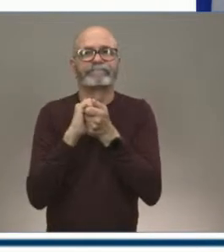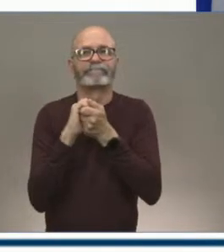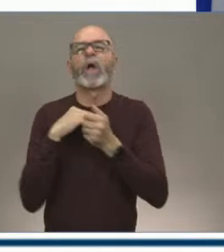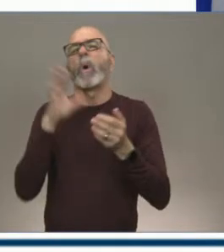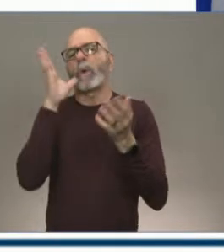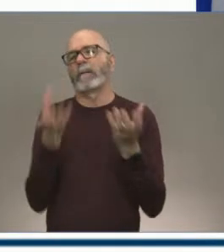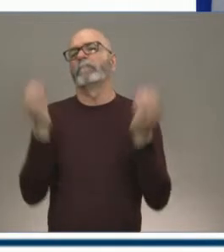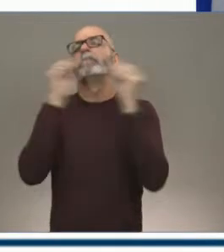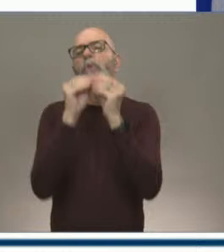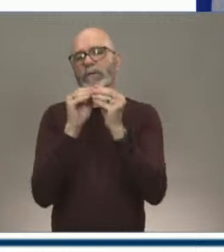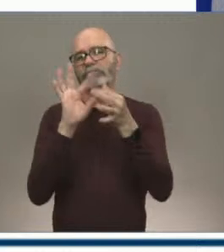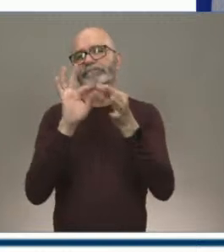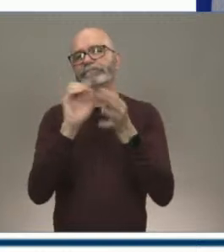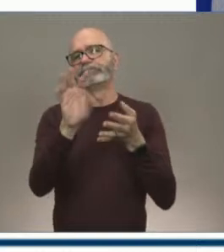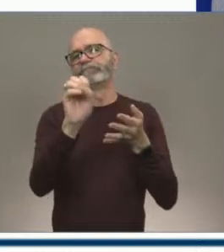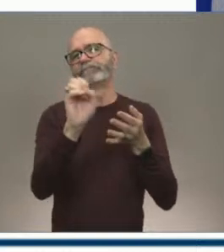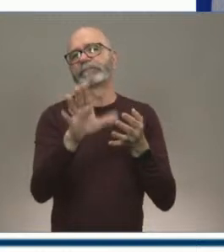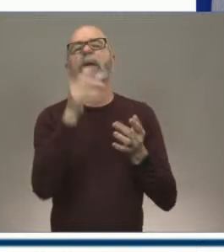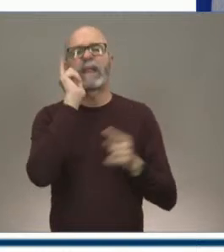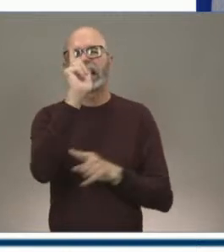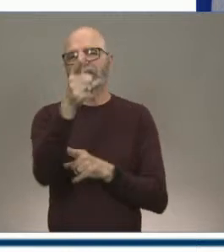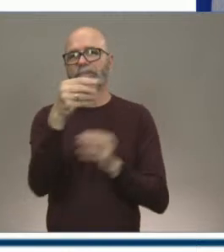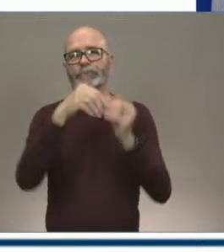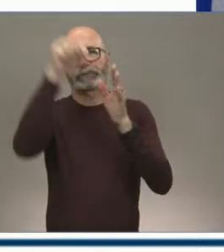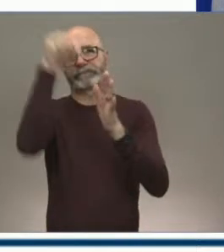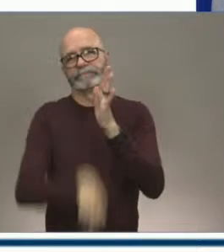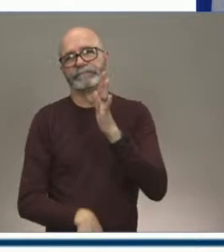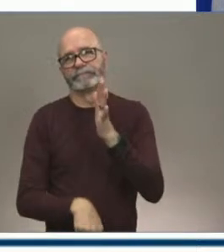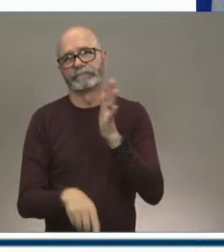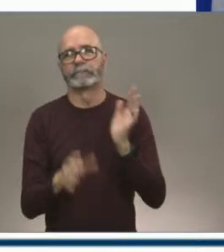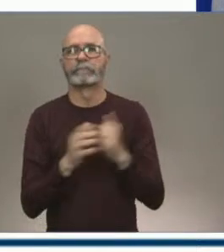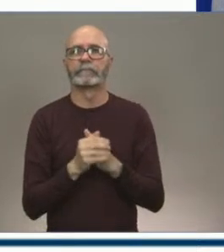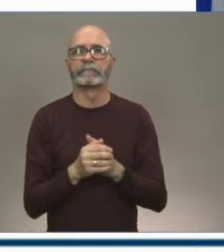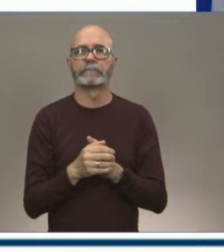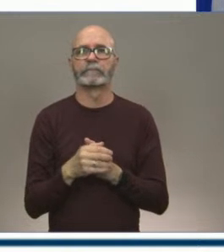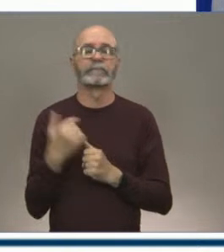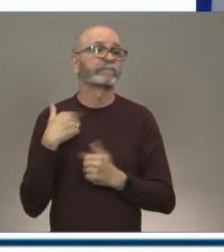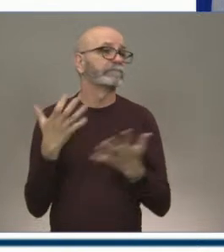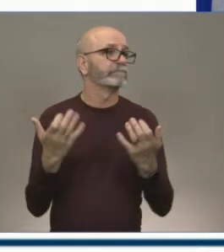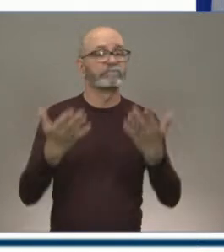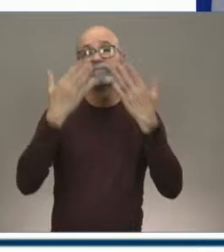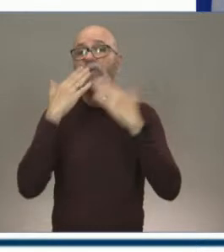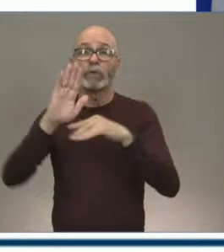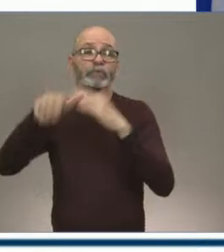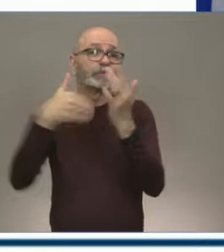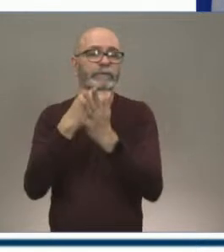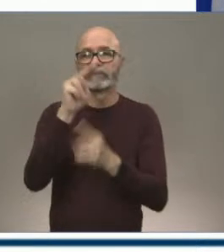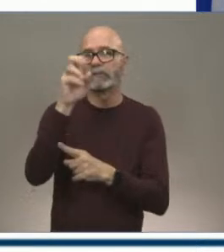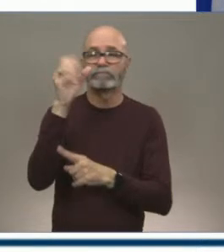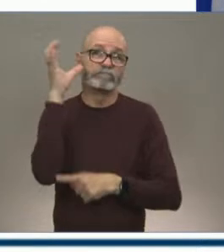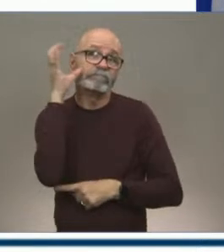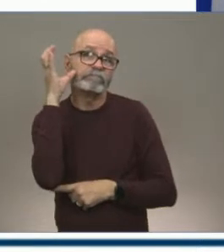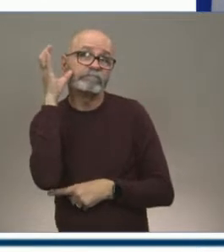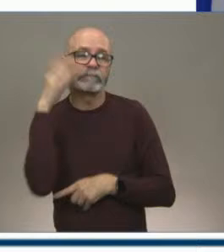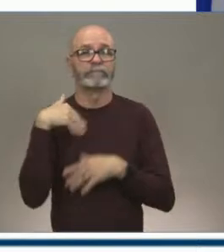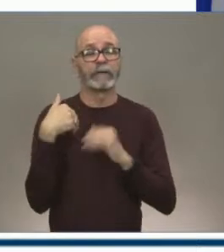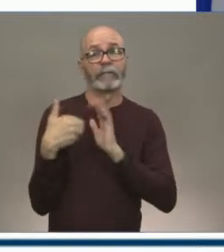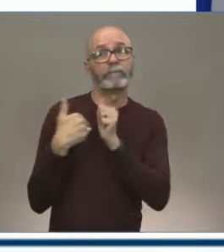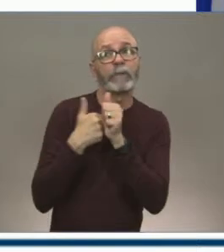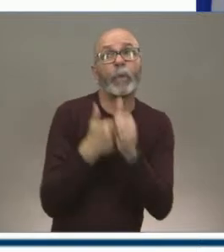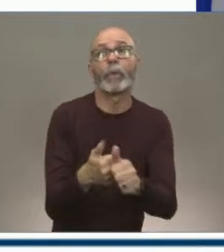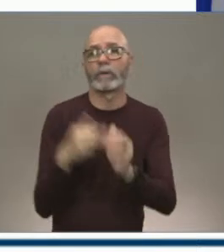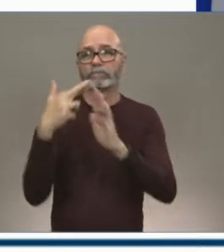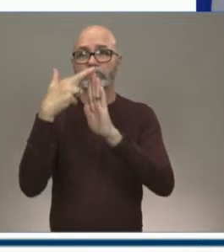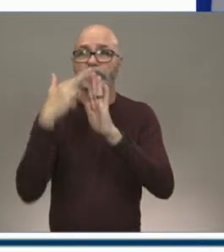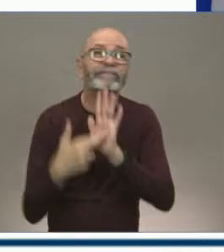I'm grateful to Nova Scotians who have followed the public health protocols, and I'm grateful for the kindness that they've shown